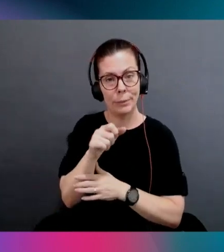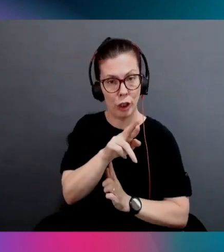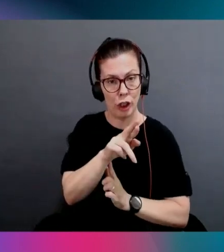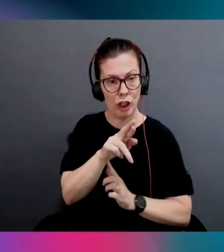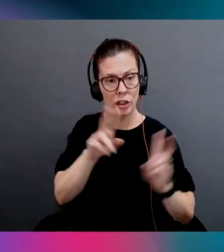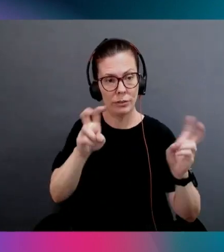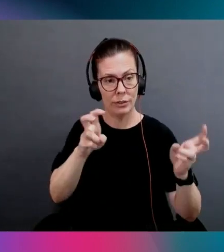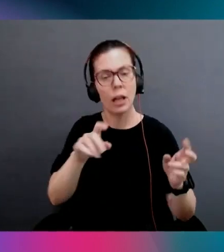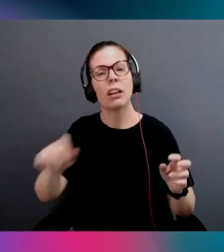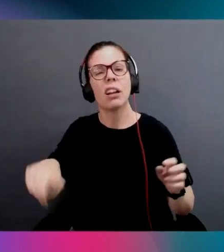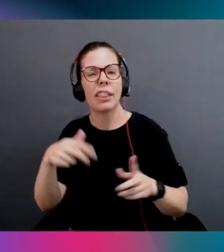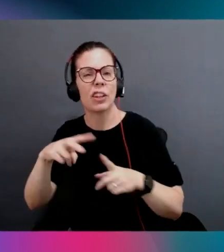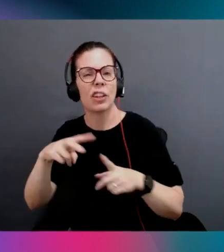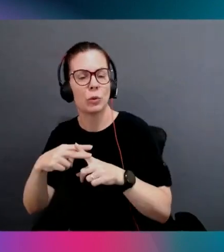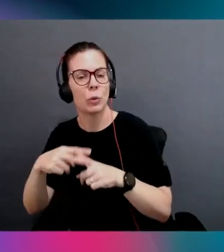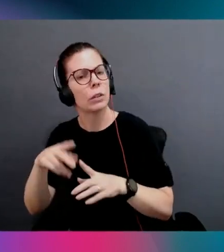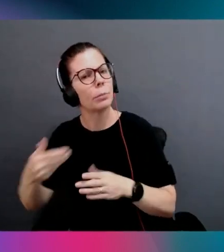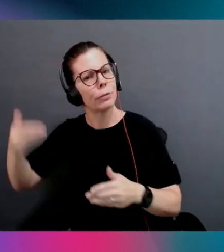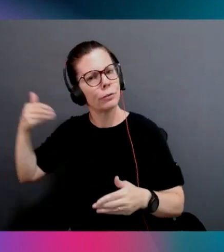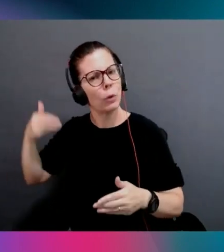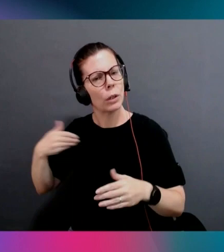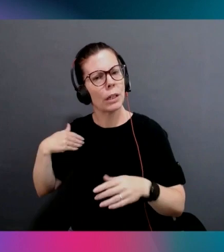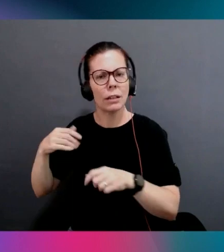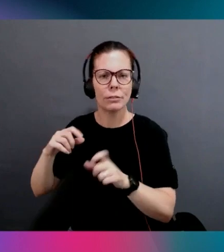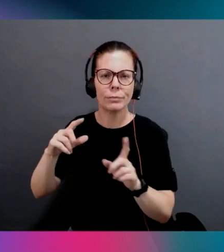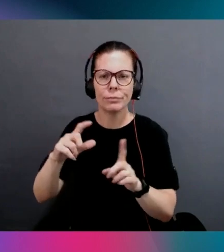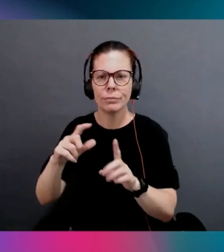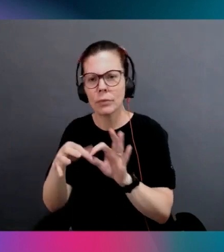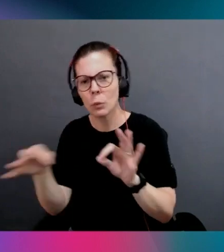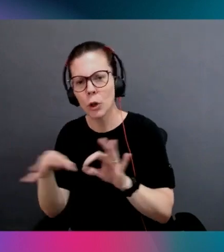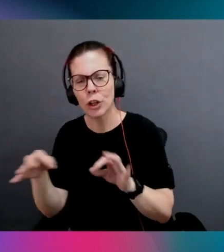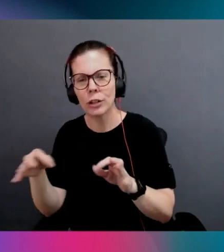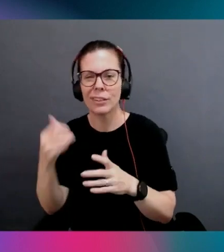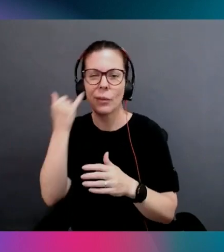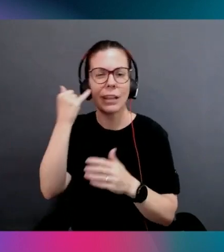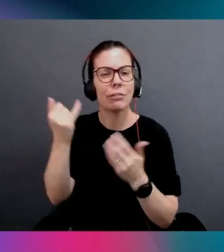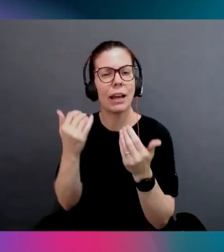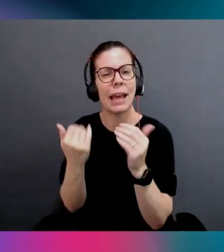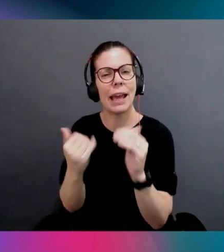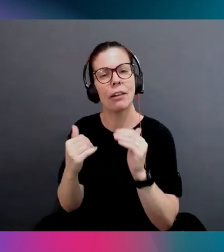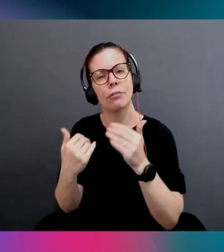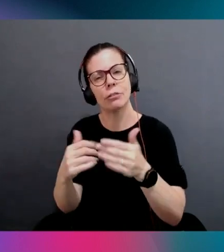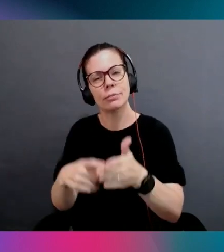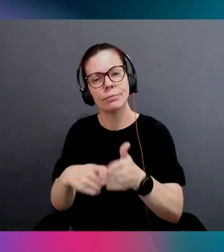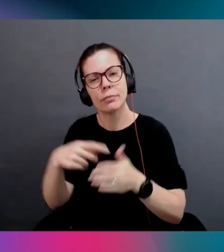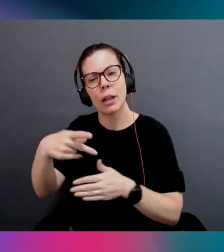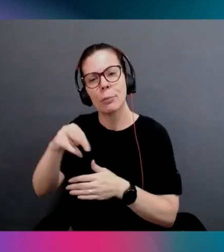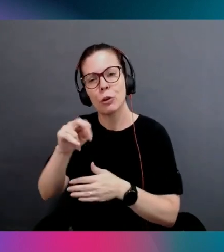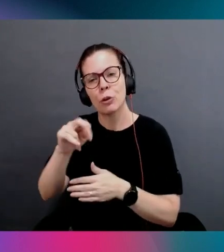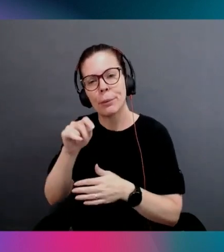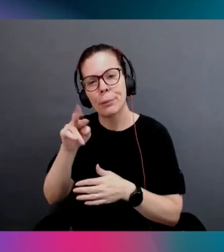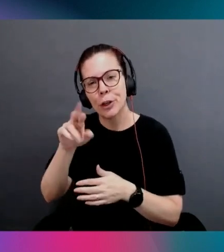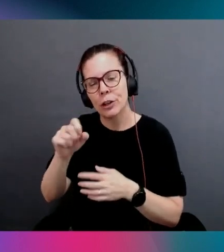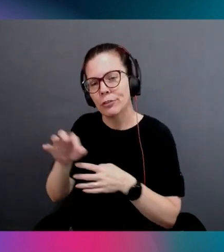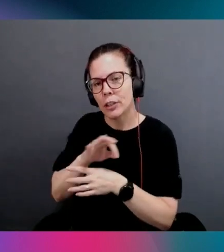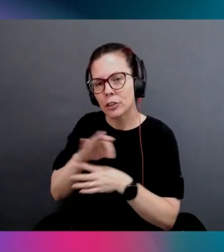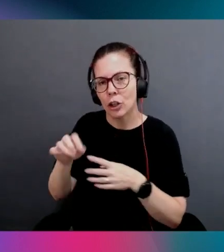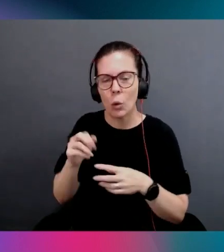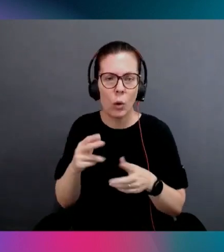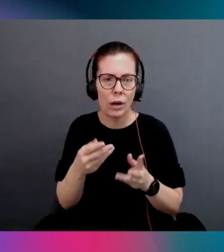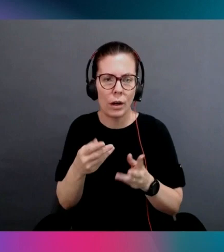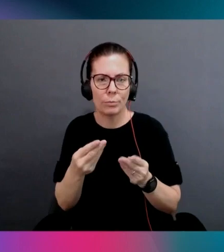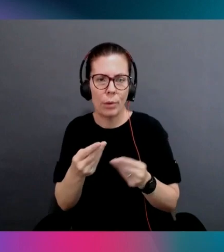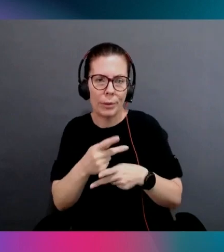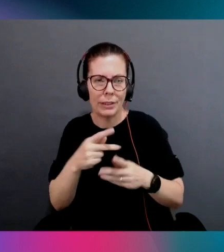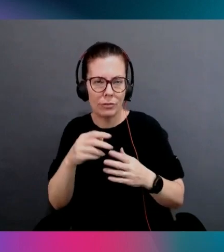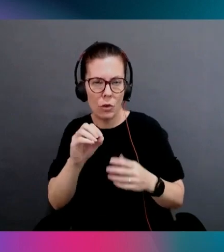past, you would get a word or two. Basically, if I could get parameters of a function, or I could get properties of an object, or little small